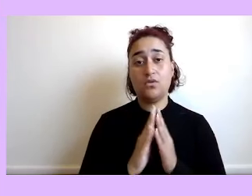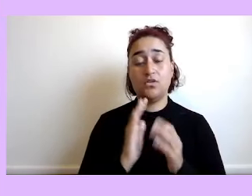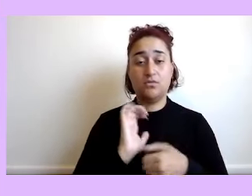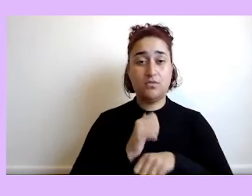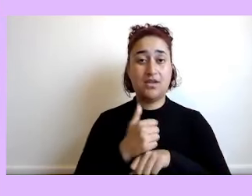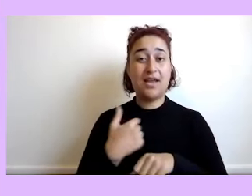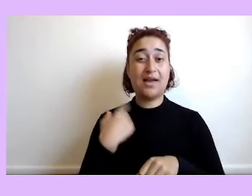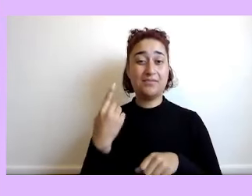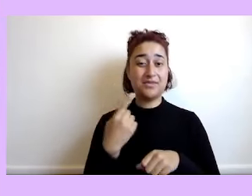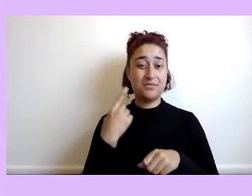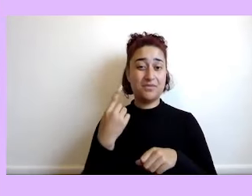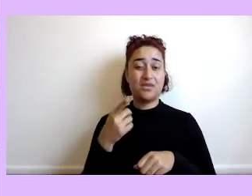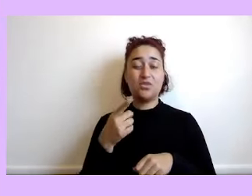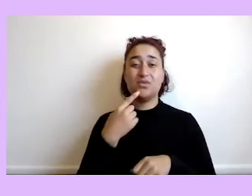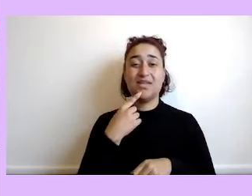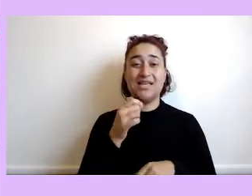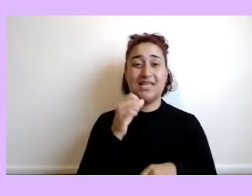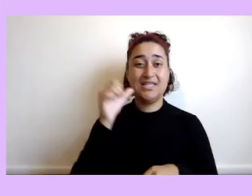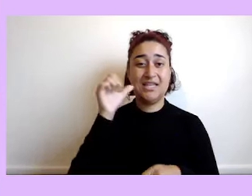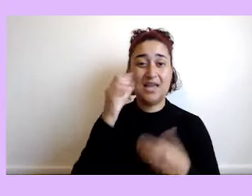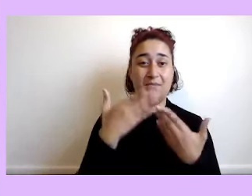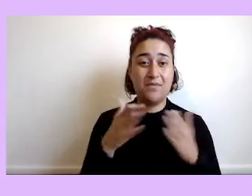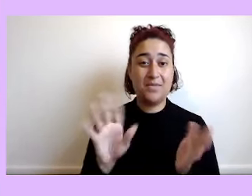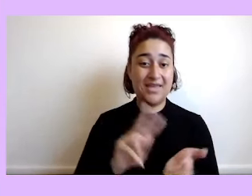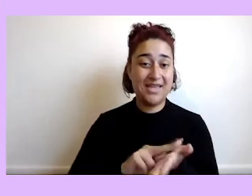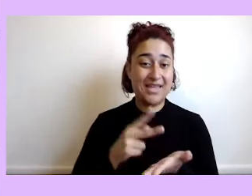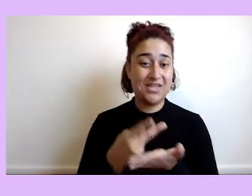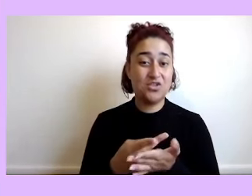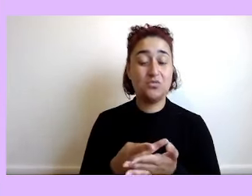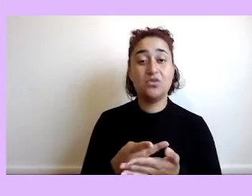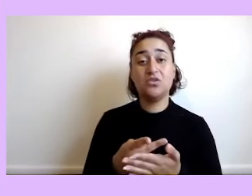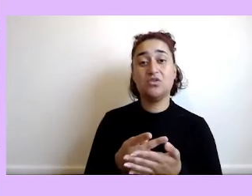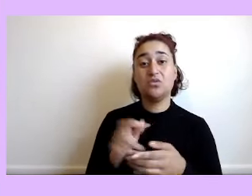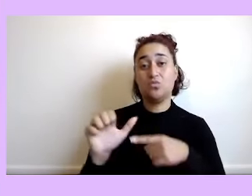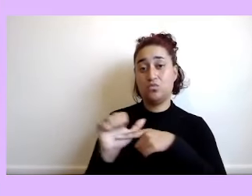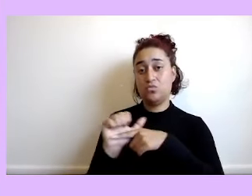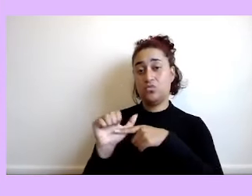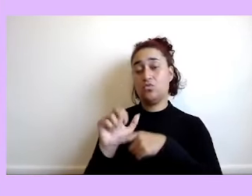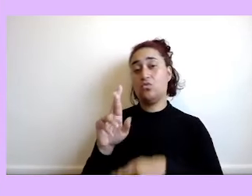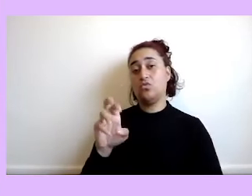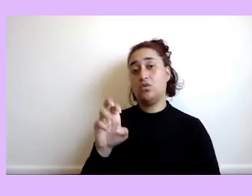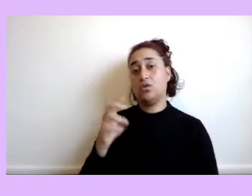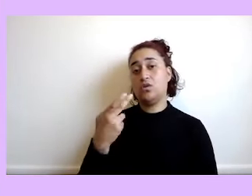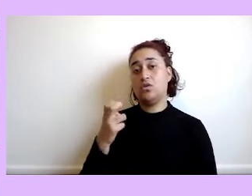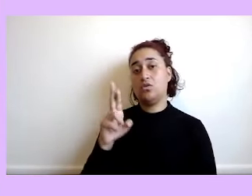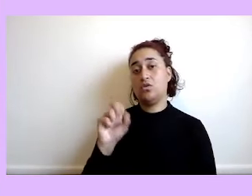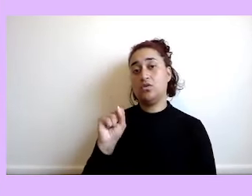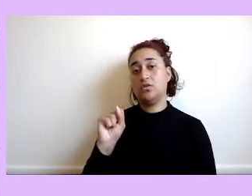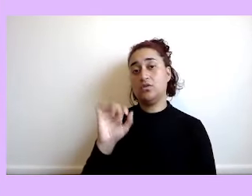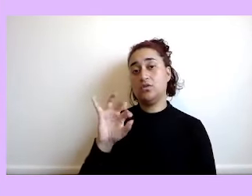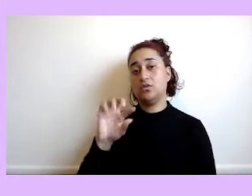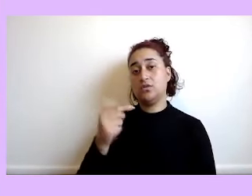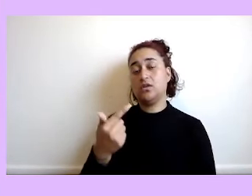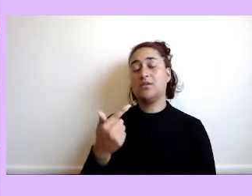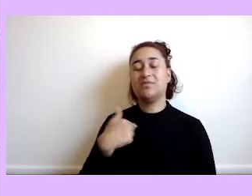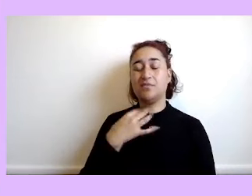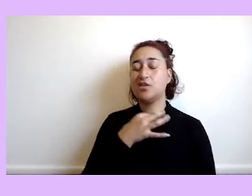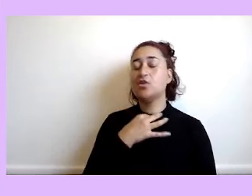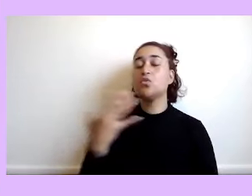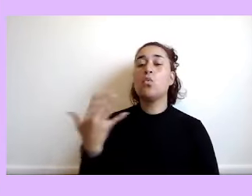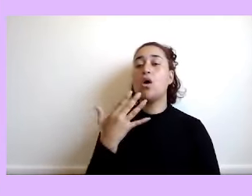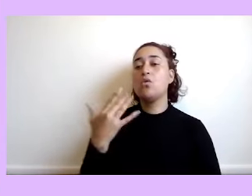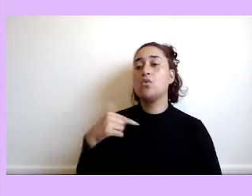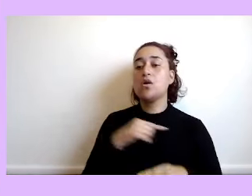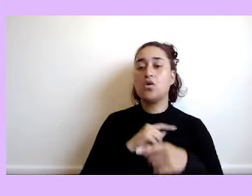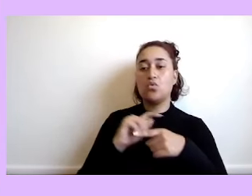Public Kitchen, which is rehearsing. And I'm curious about what we are rehearsing for and the ways